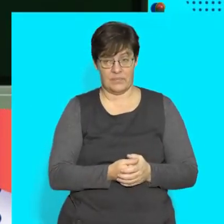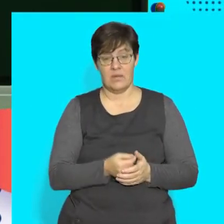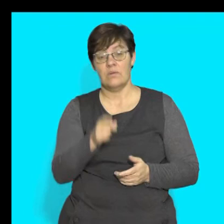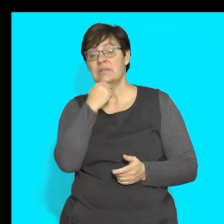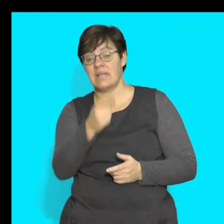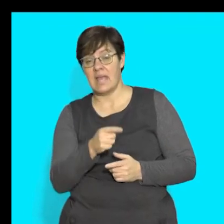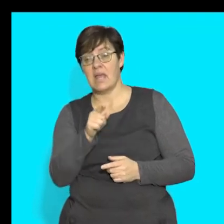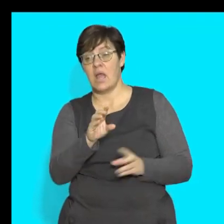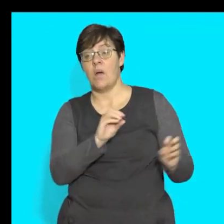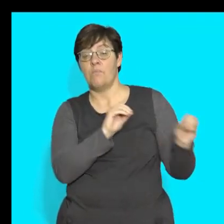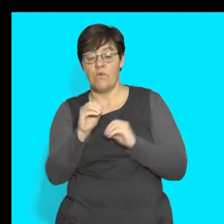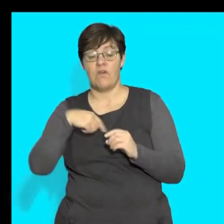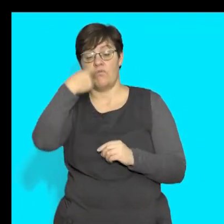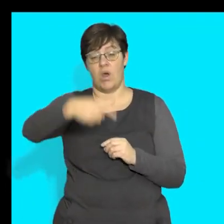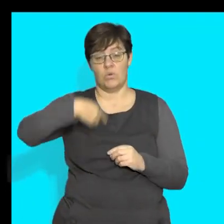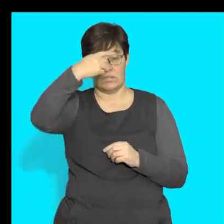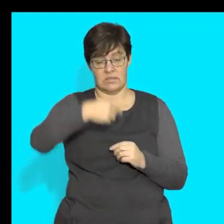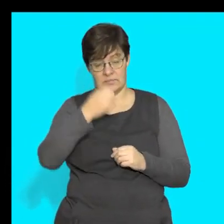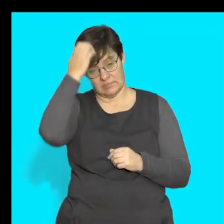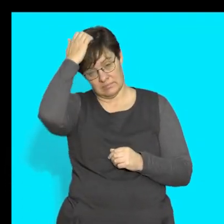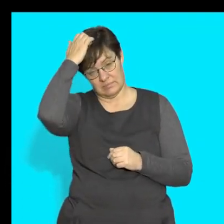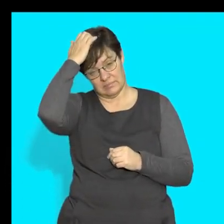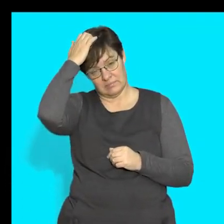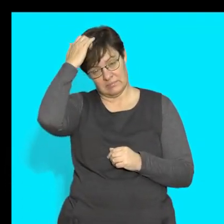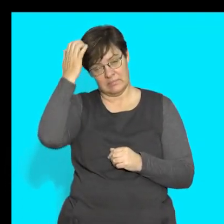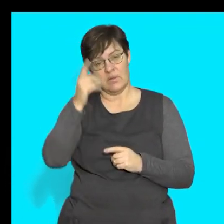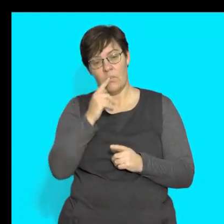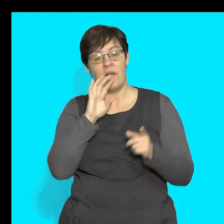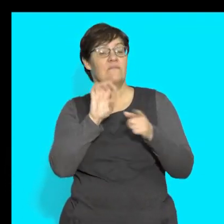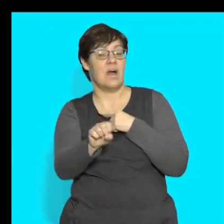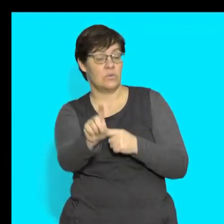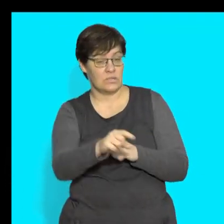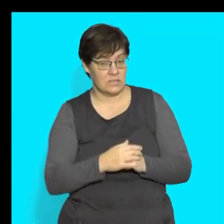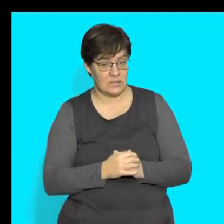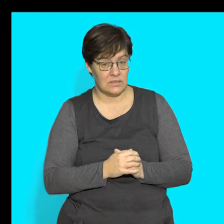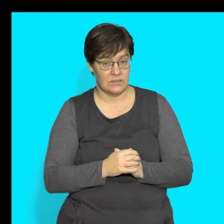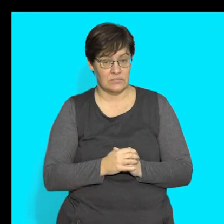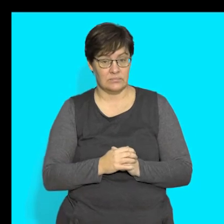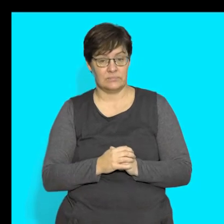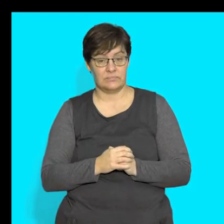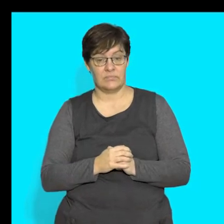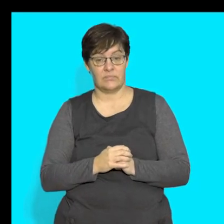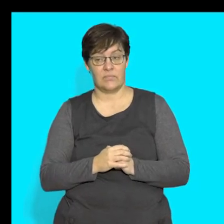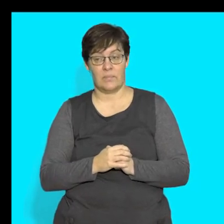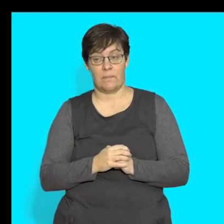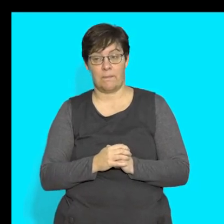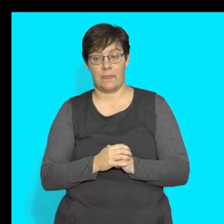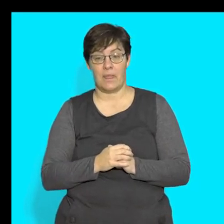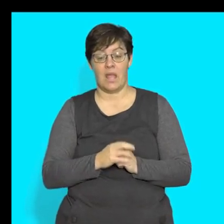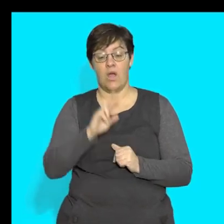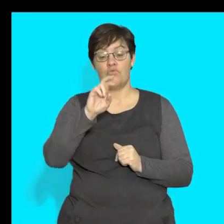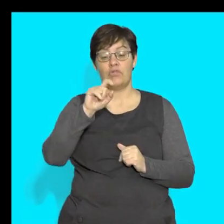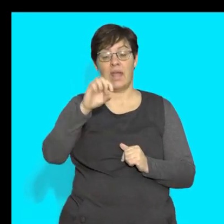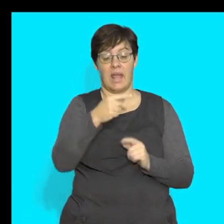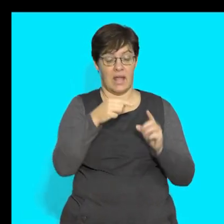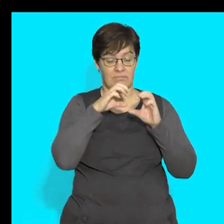what happens when this now moves around, it's moving in that direction, we're going to find that that ring is going to